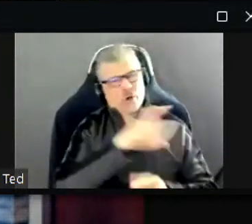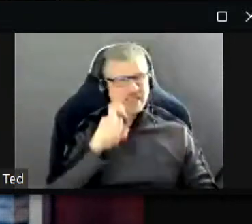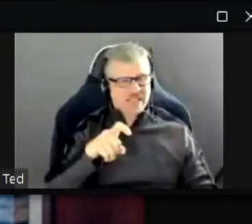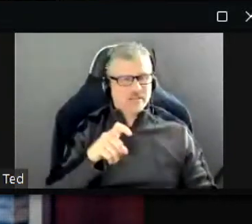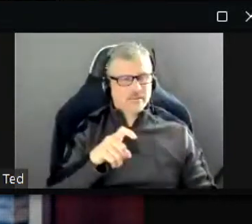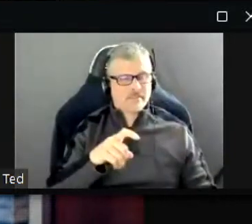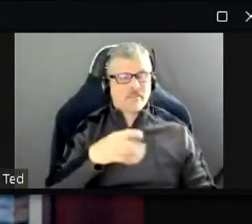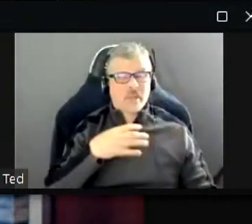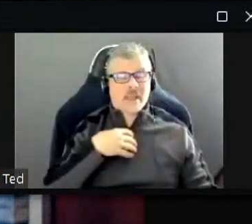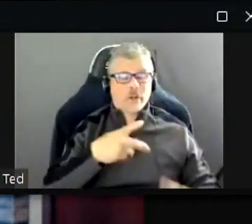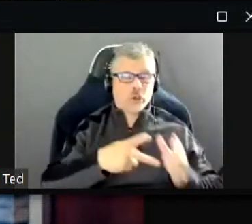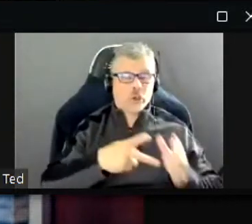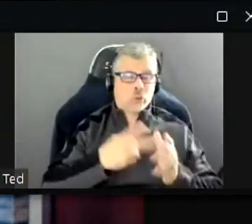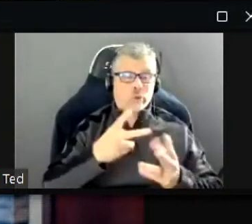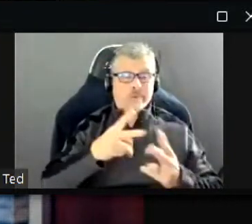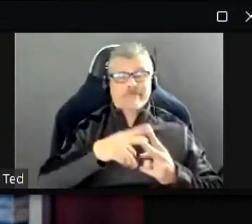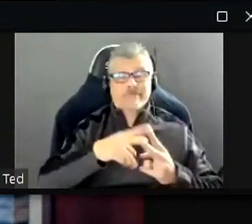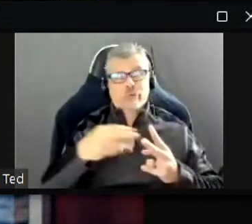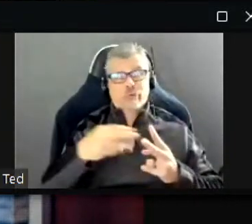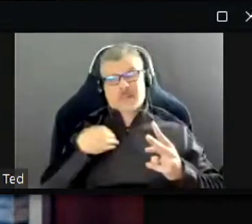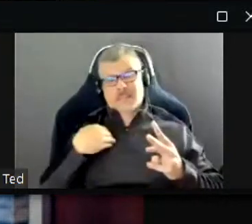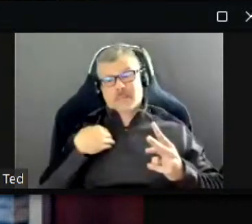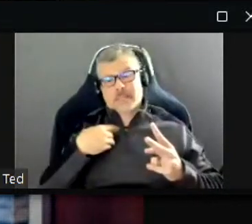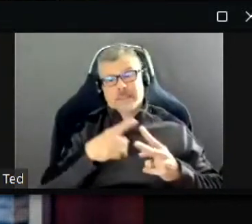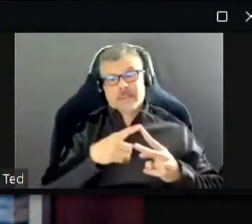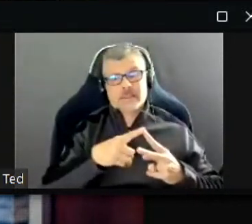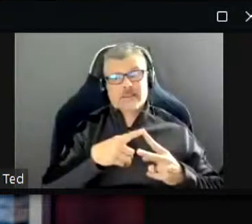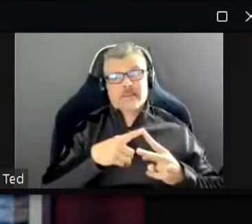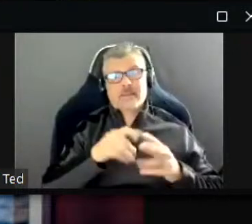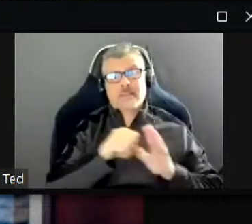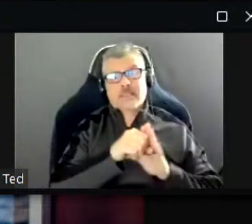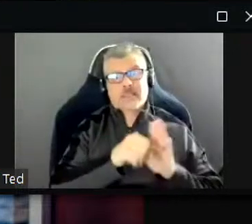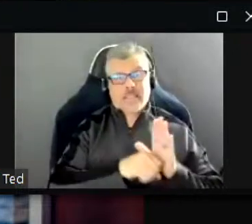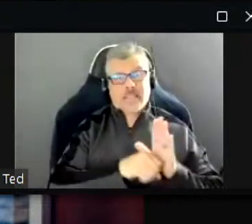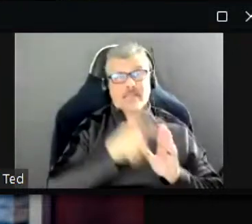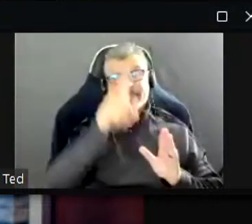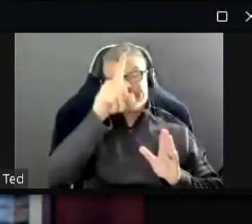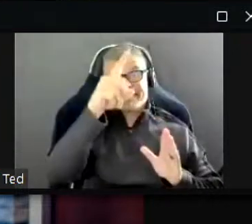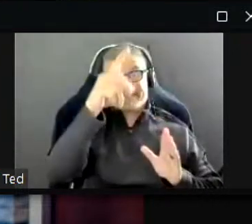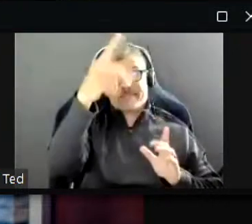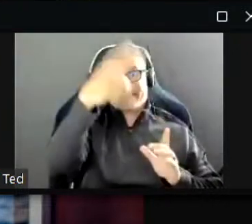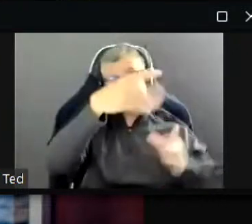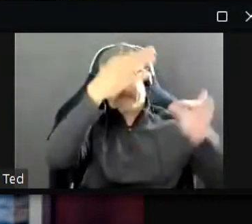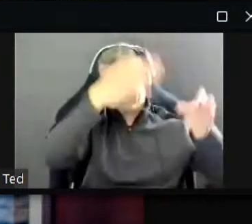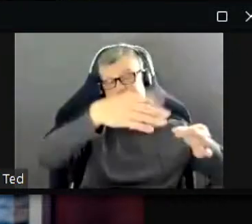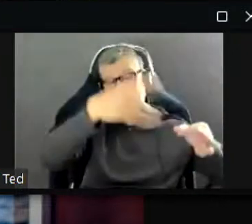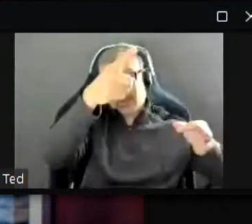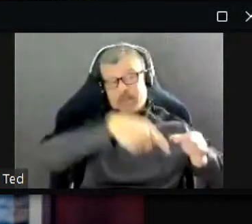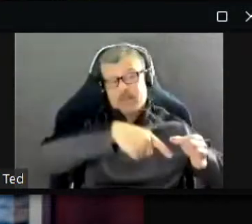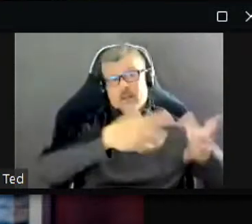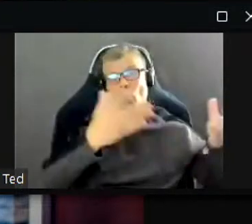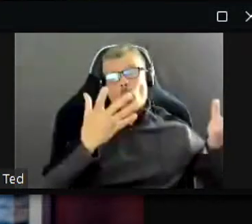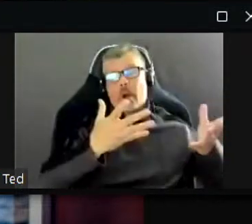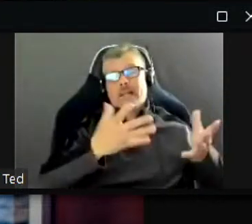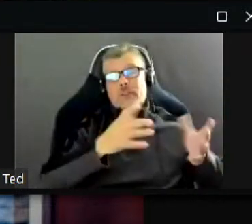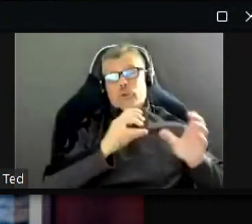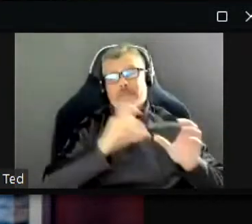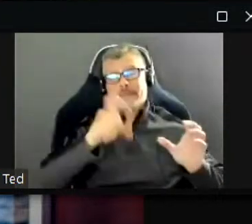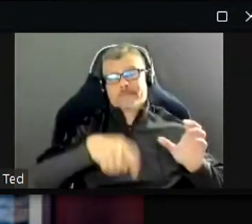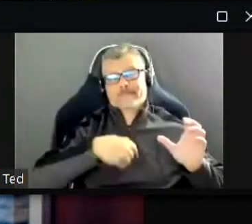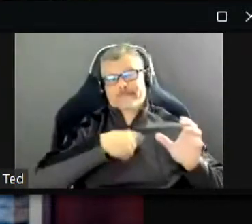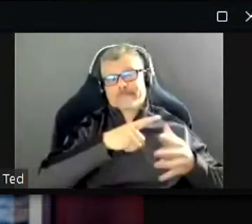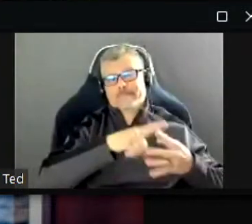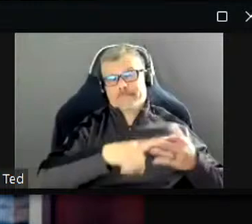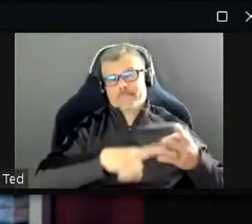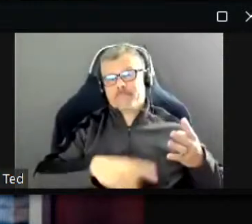dual responsibility. We do, as the state, determine what the certification looks like. But in